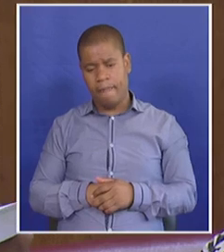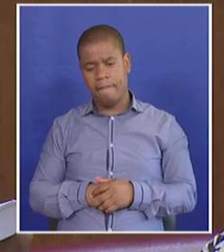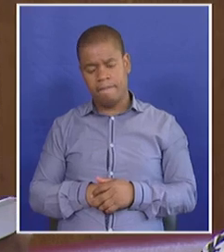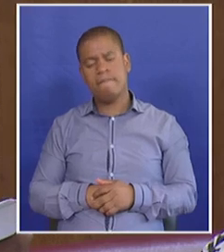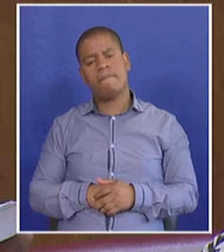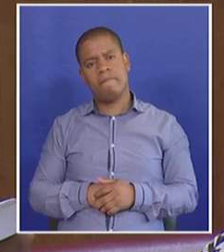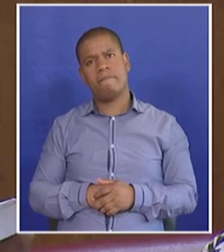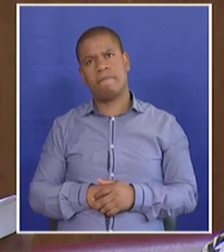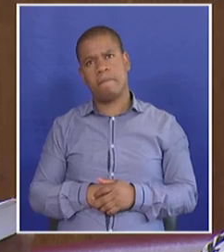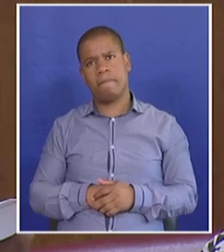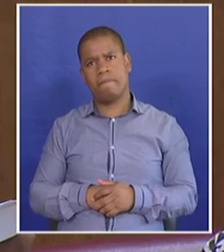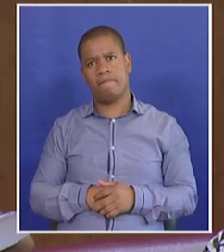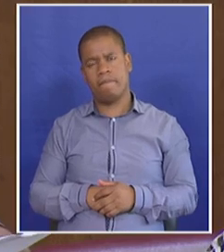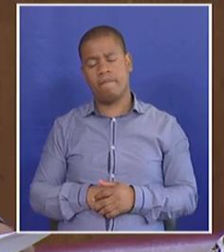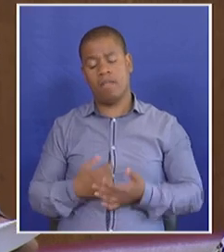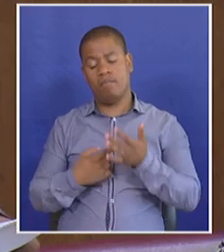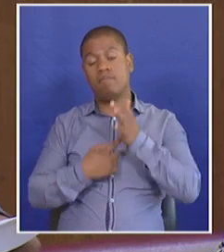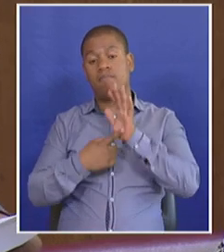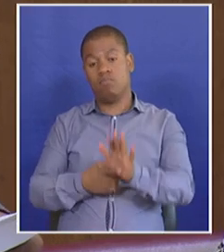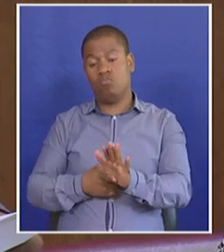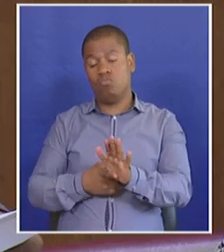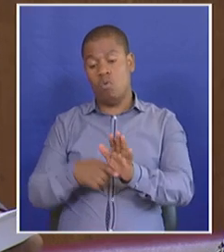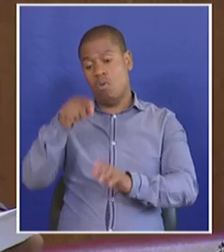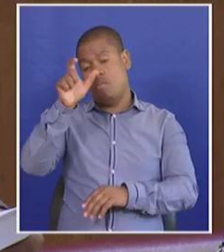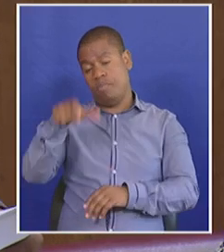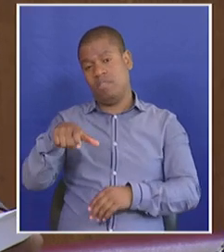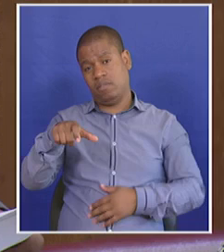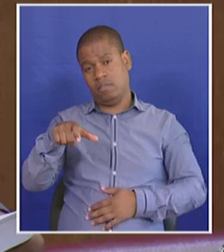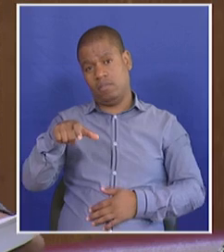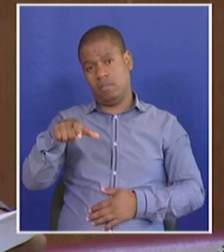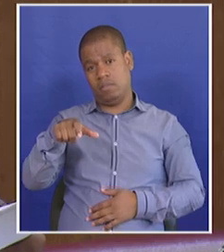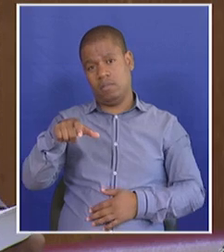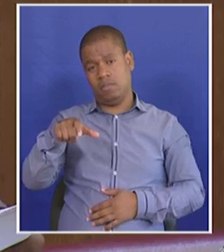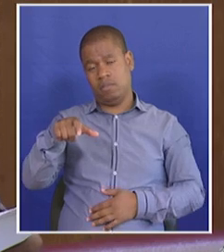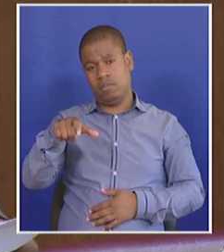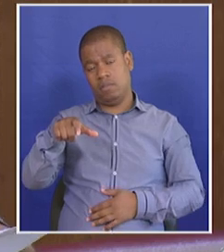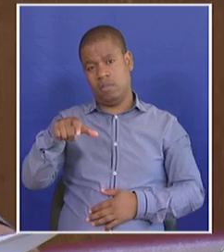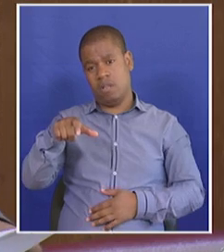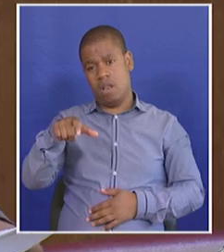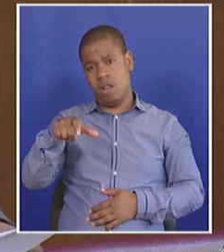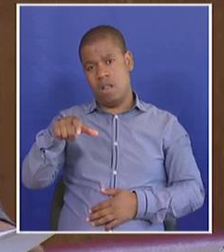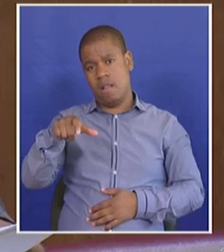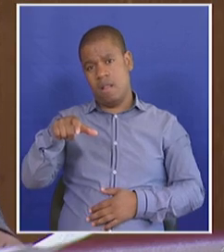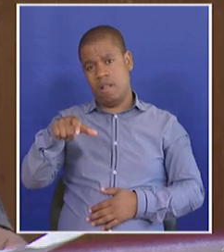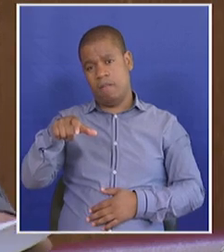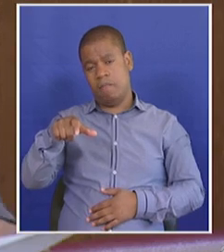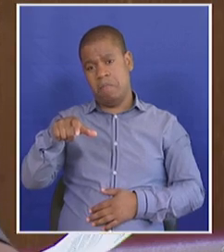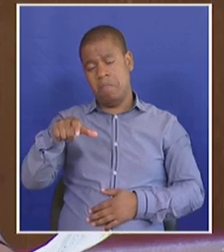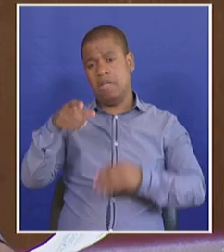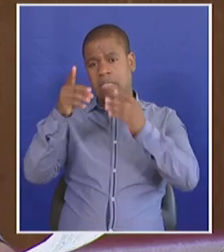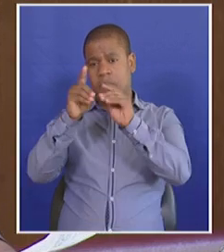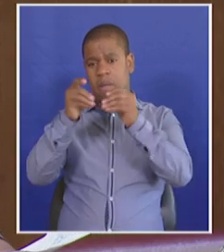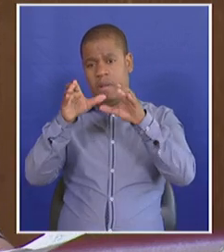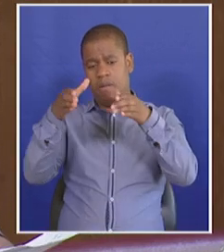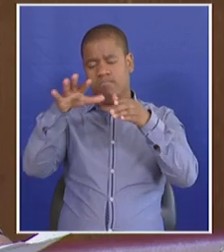on the integrity of the ministry and the department and government as a